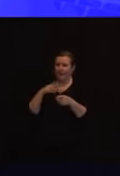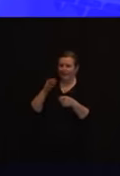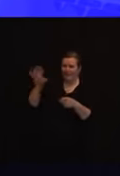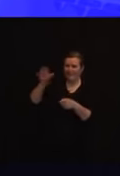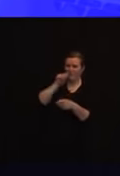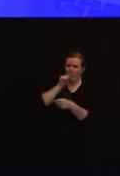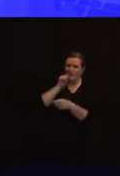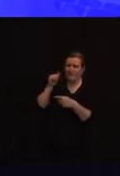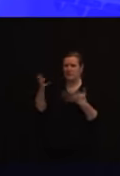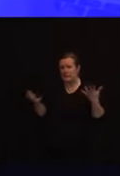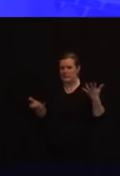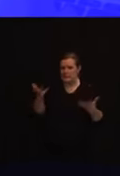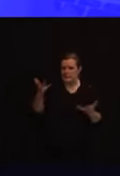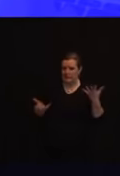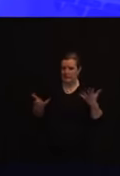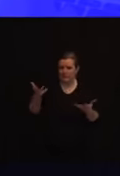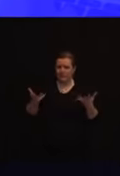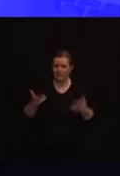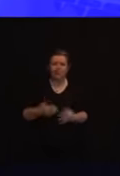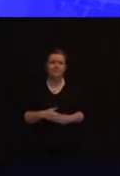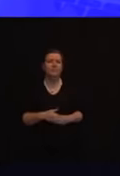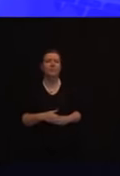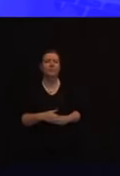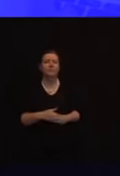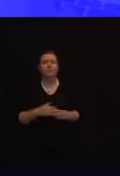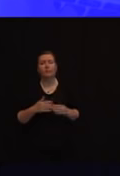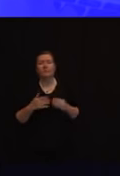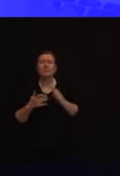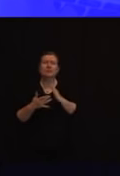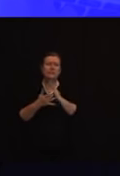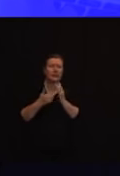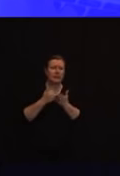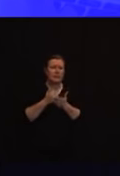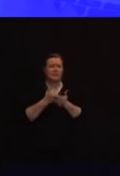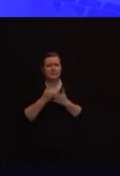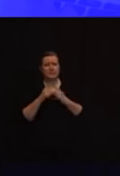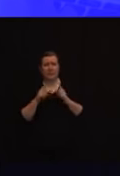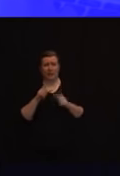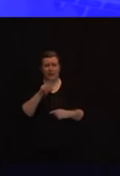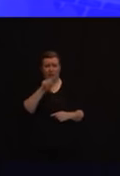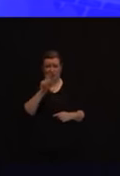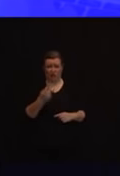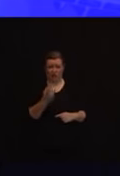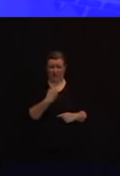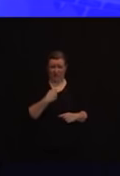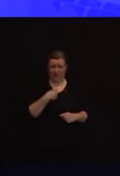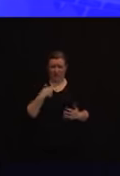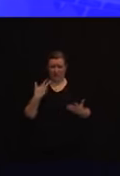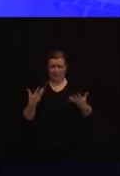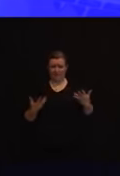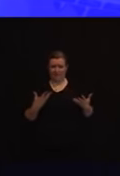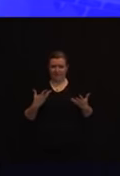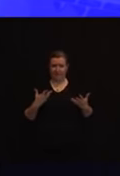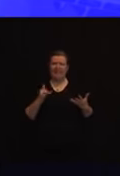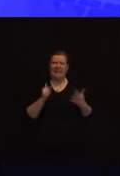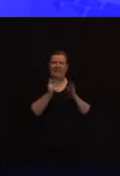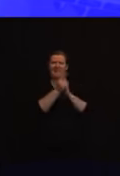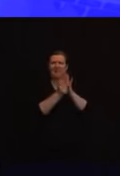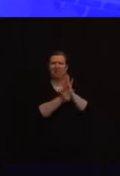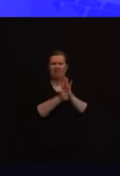do it. Violations with that, I think it becomes more of a legal question, and I don't know if Matt's went to law school and I